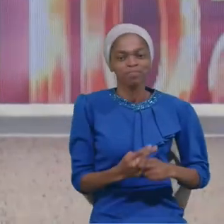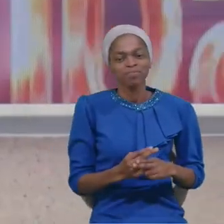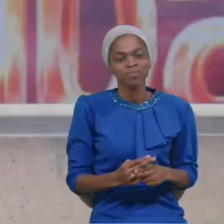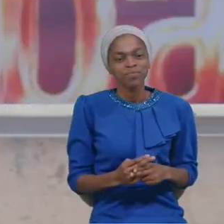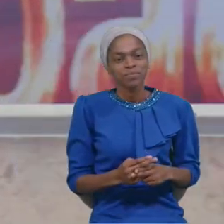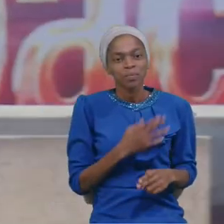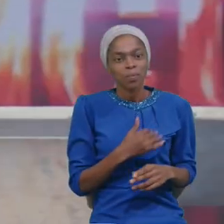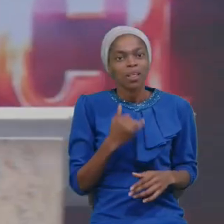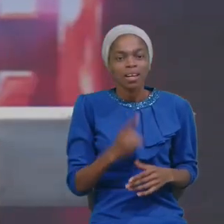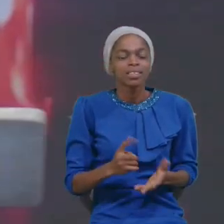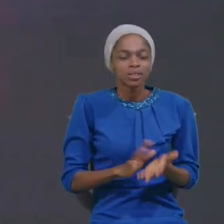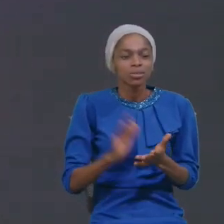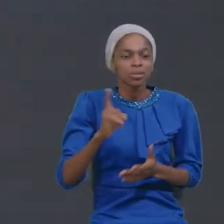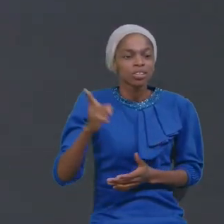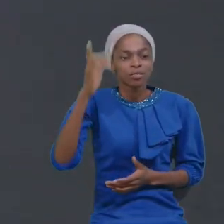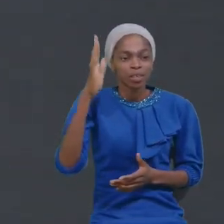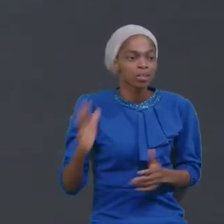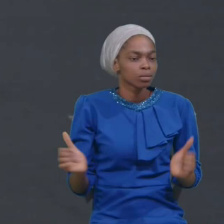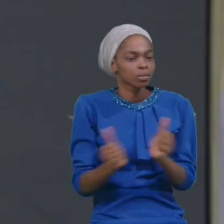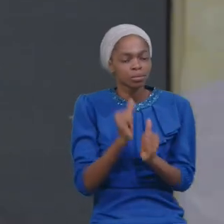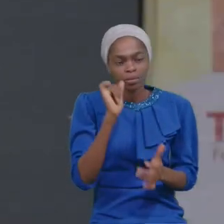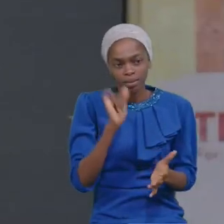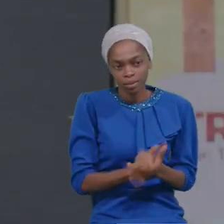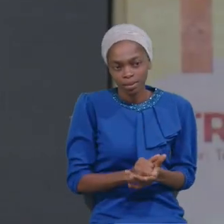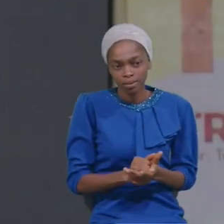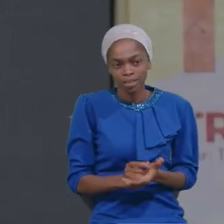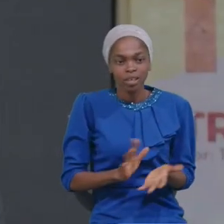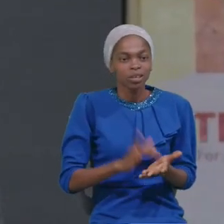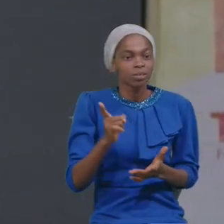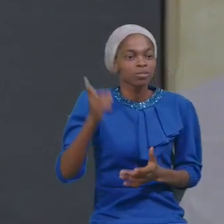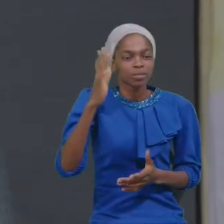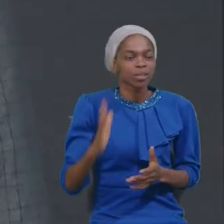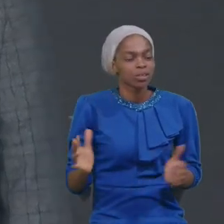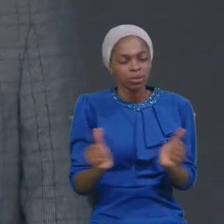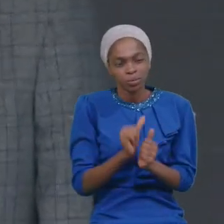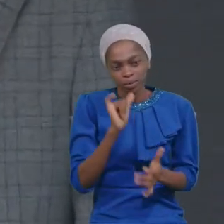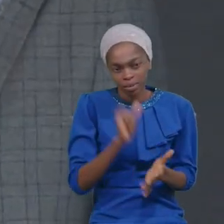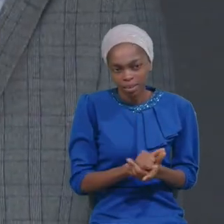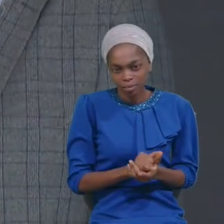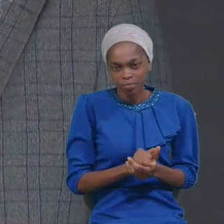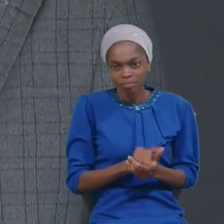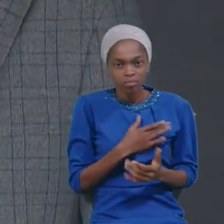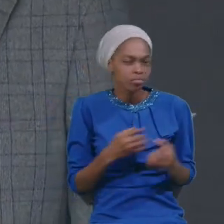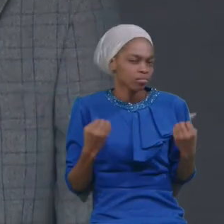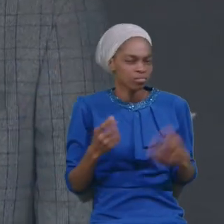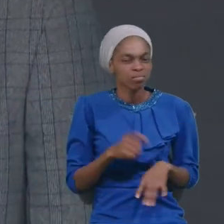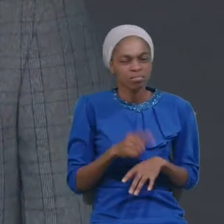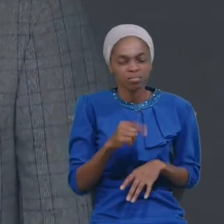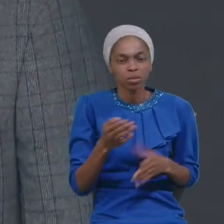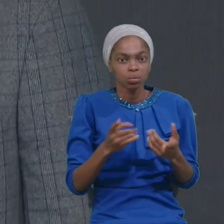with that. And many times you want to glorify God, you don't have the satisfaction,